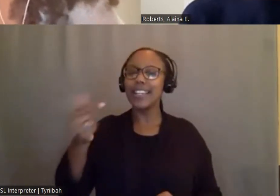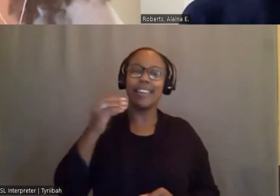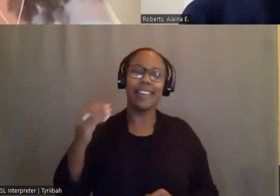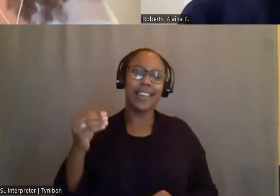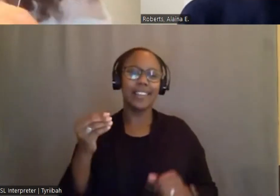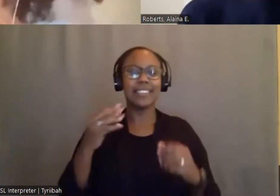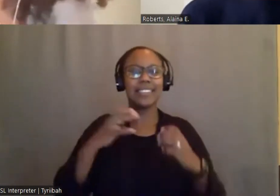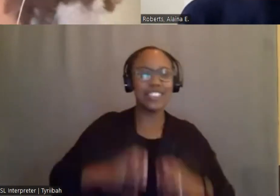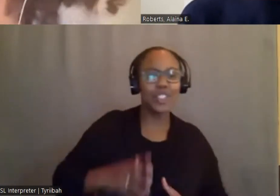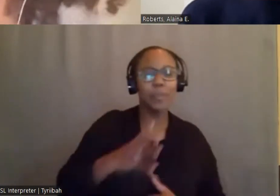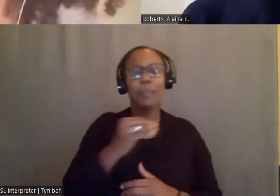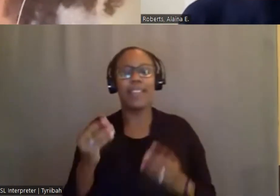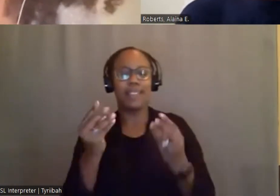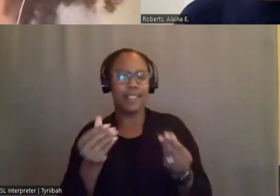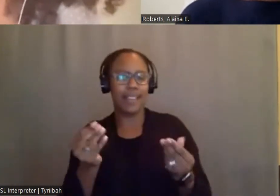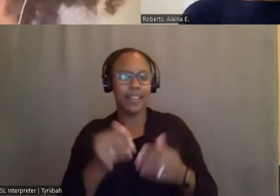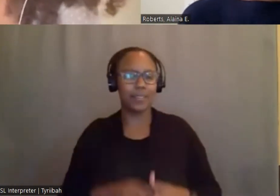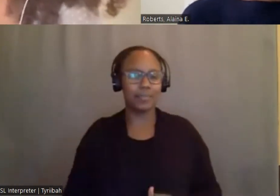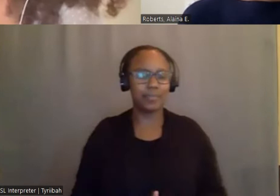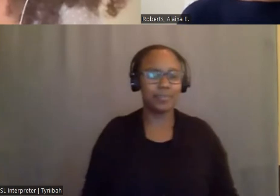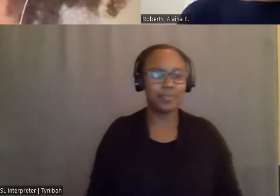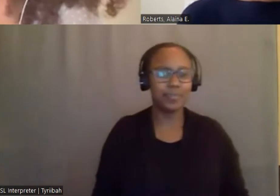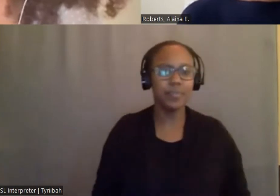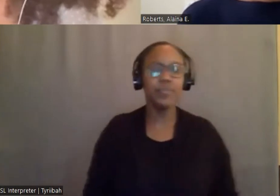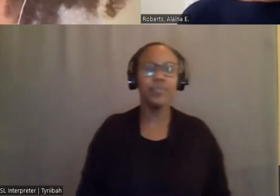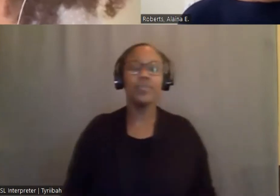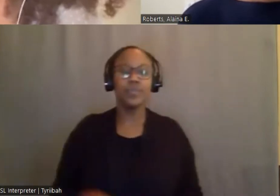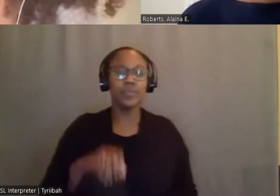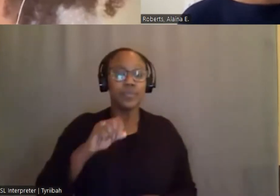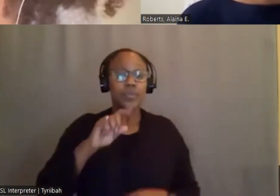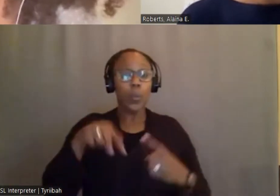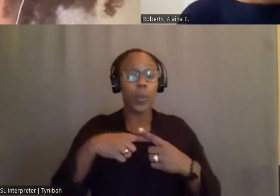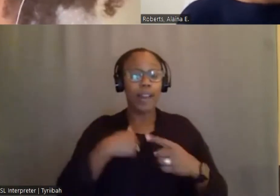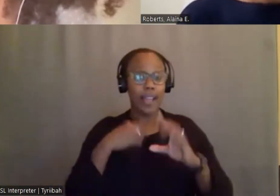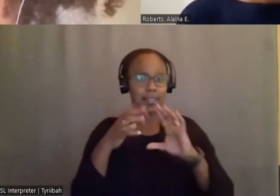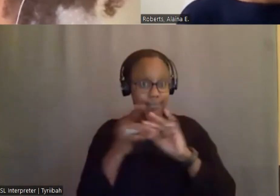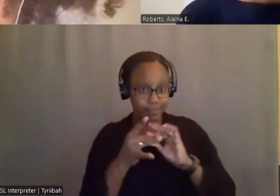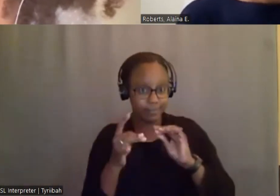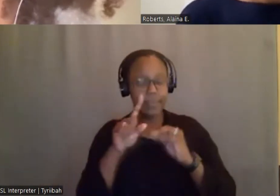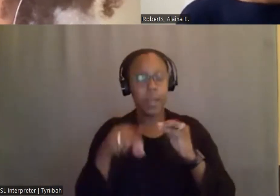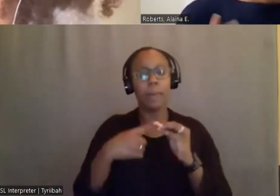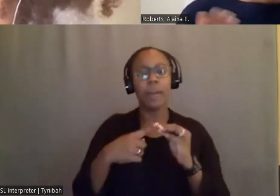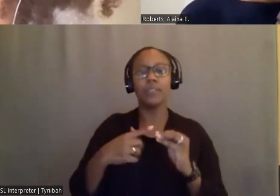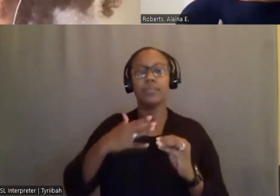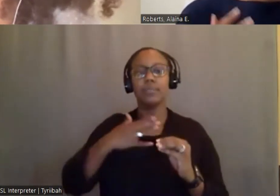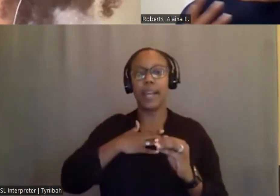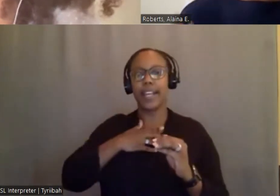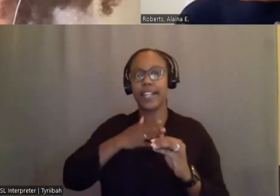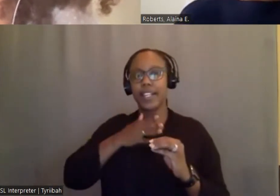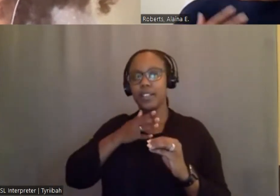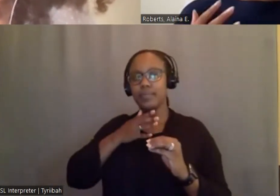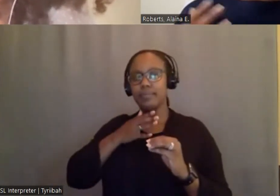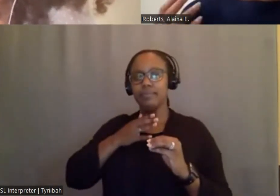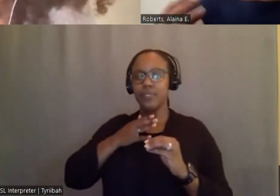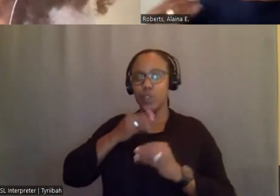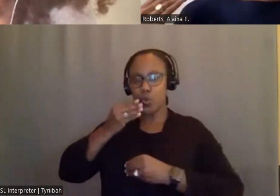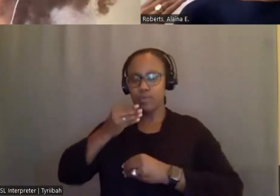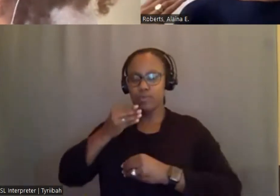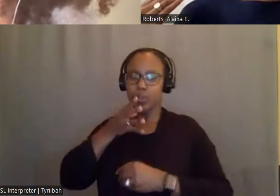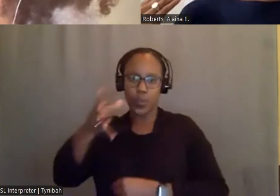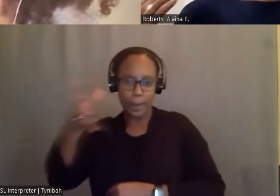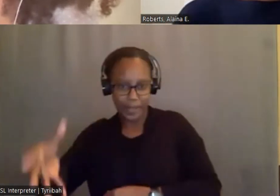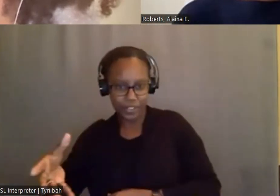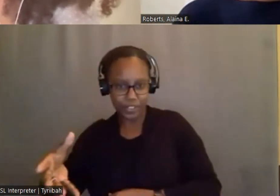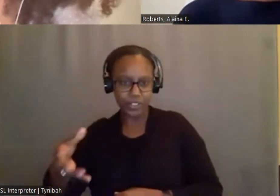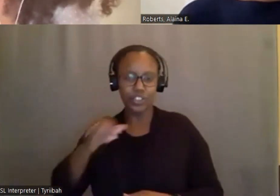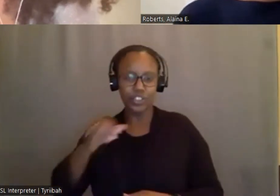So when I mentioned my ancestor Josie Jackson's testimony, That is essentially what she was saying, that I